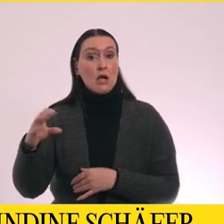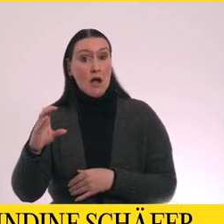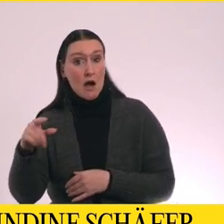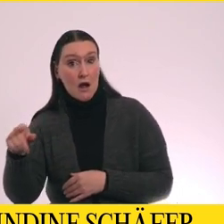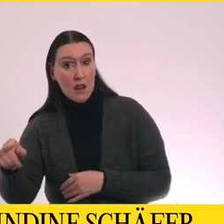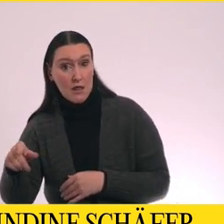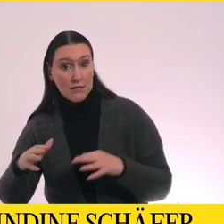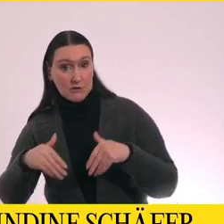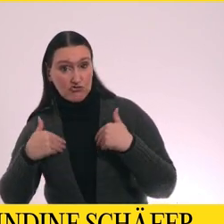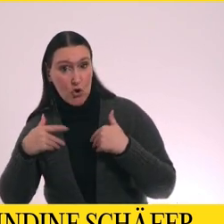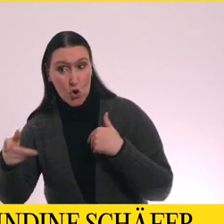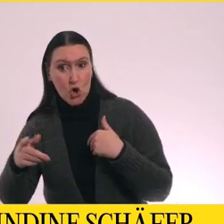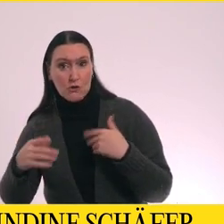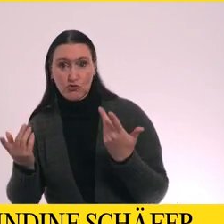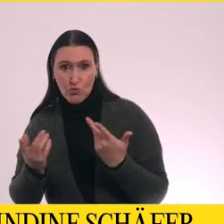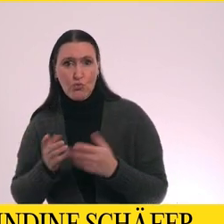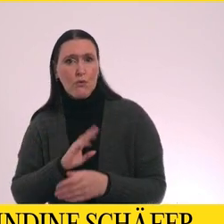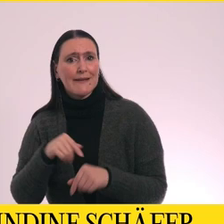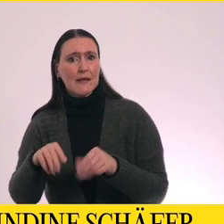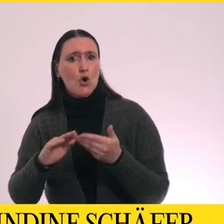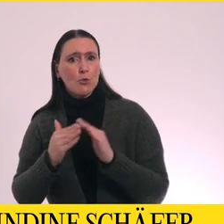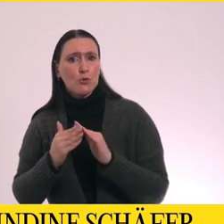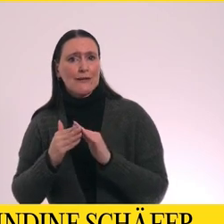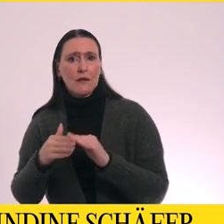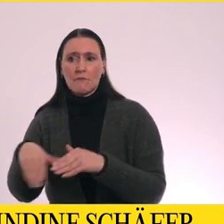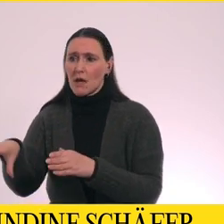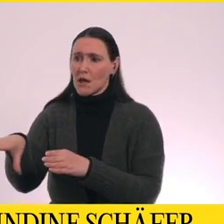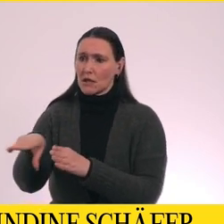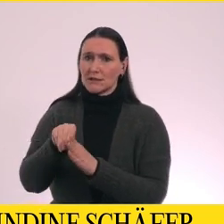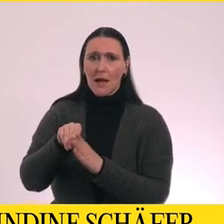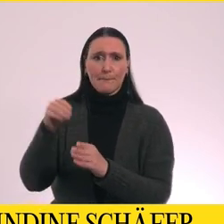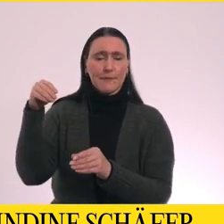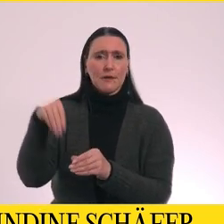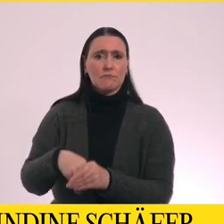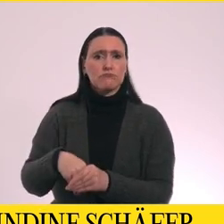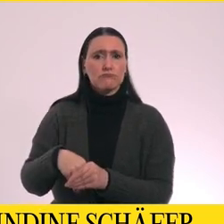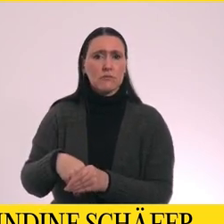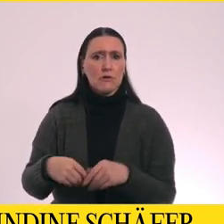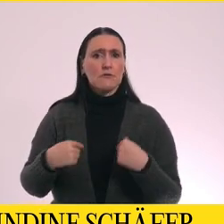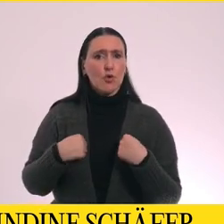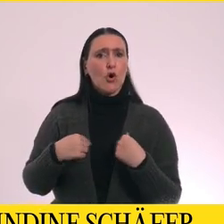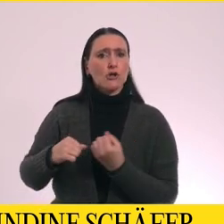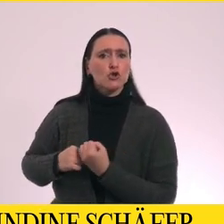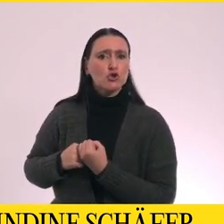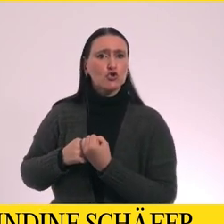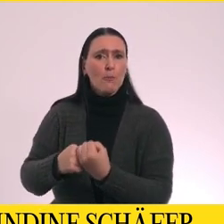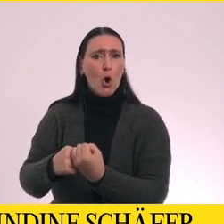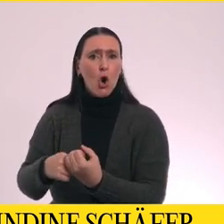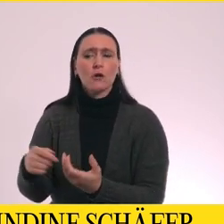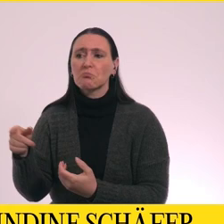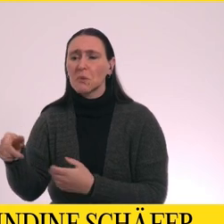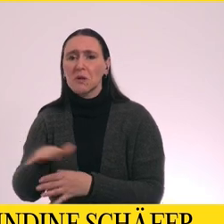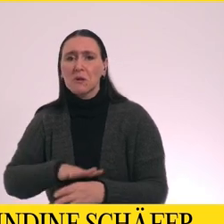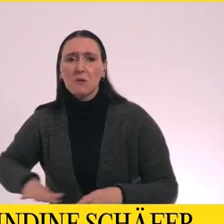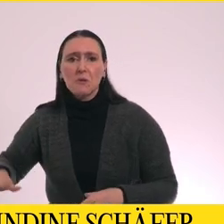so socially acceptable within a community that doesn't necessarily need us to lead him. He's happy, like it's an environment where he's happy to do